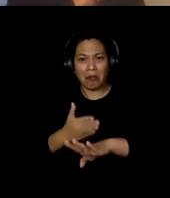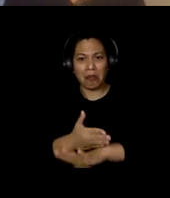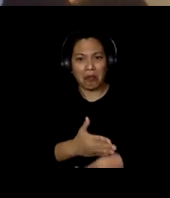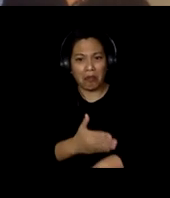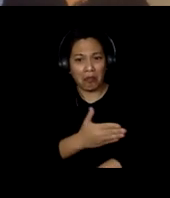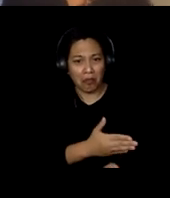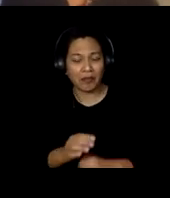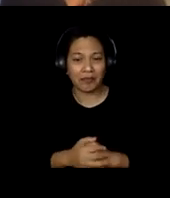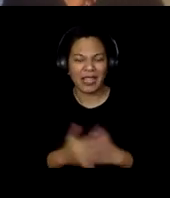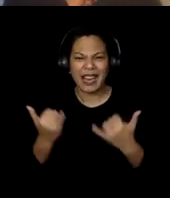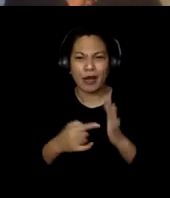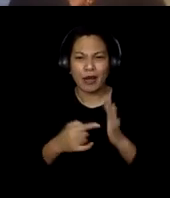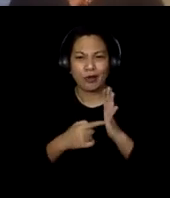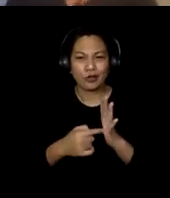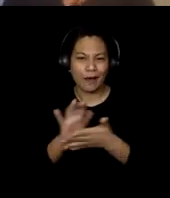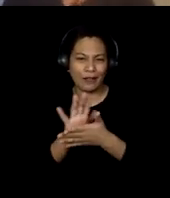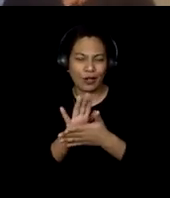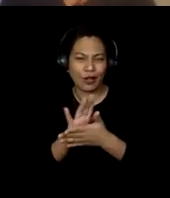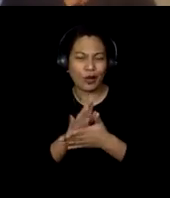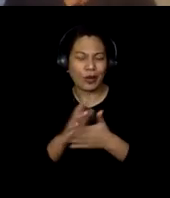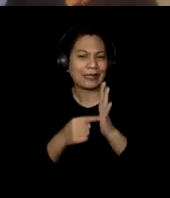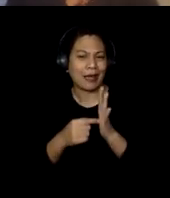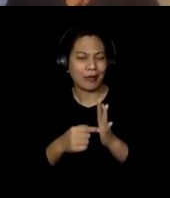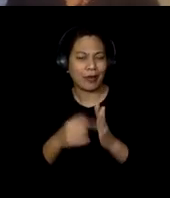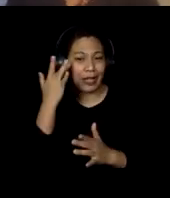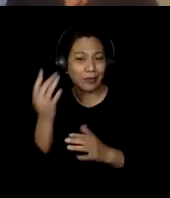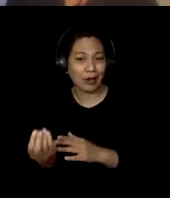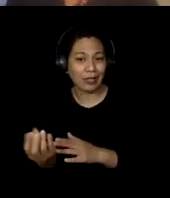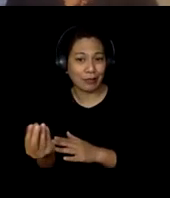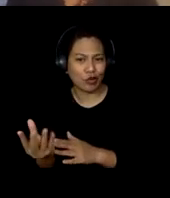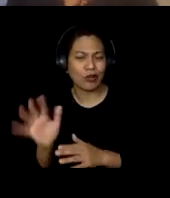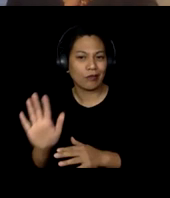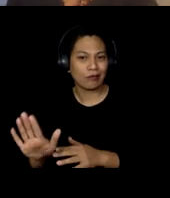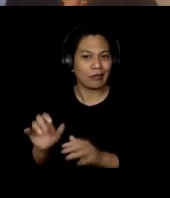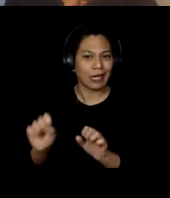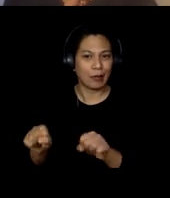So I'm gonna play an example of what a smart home speaker can do.